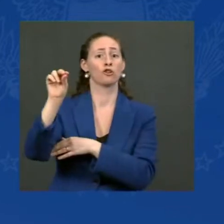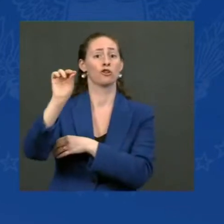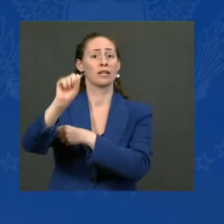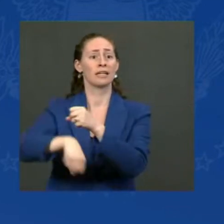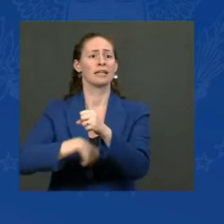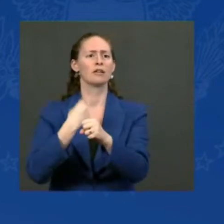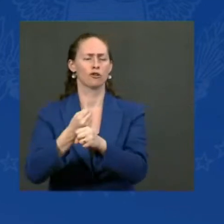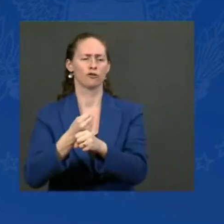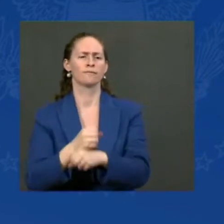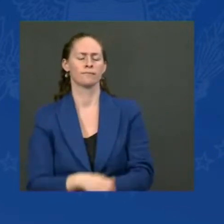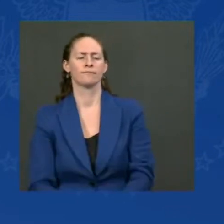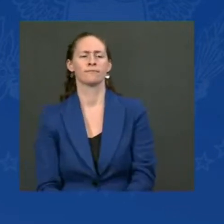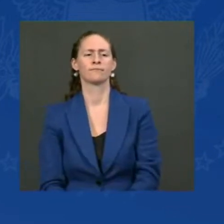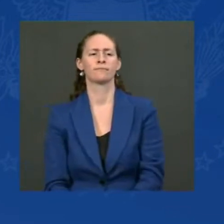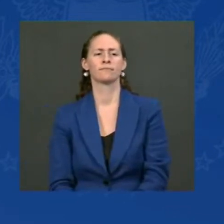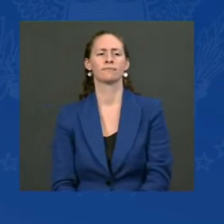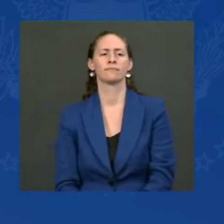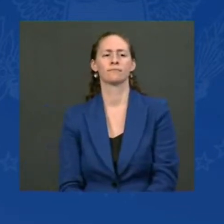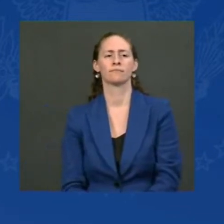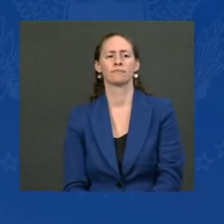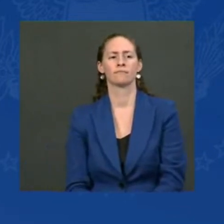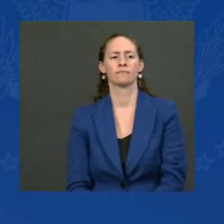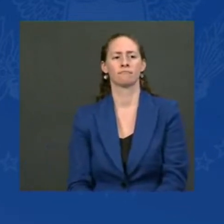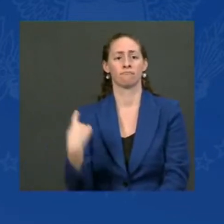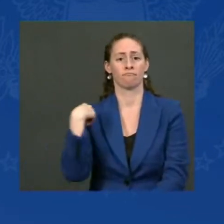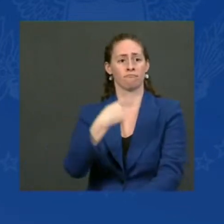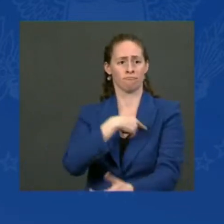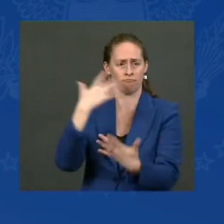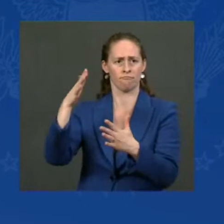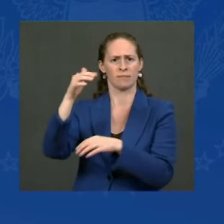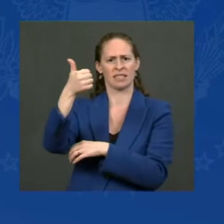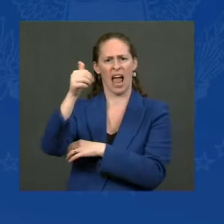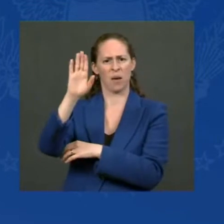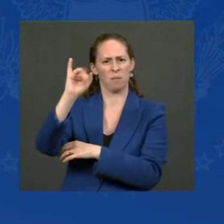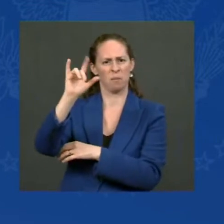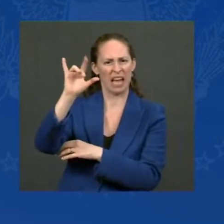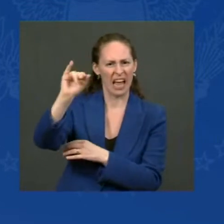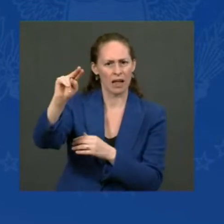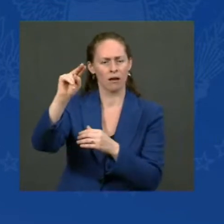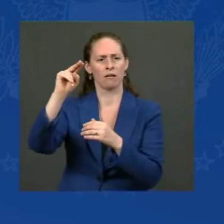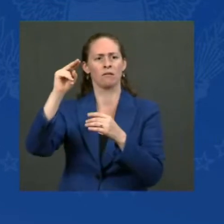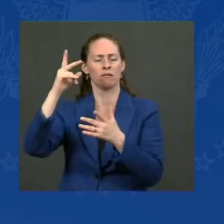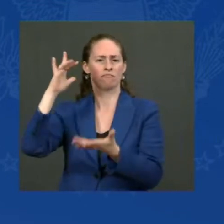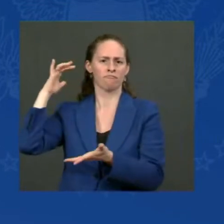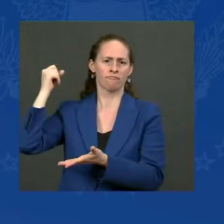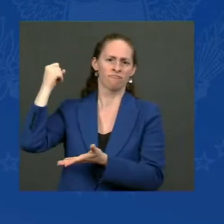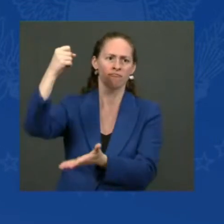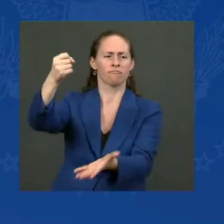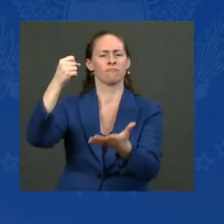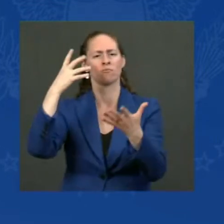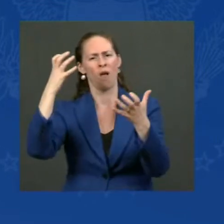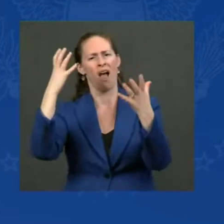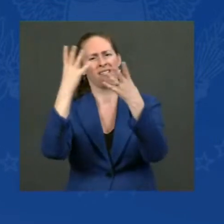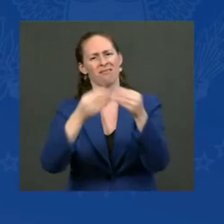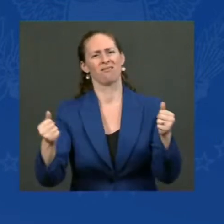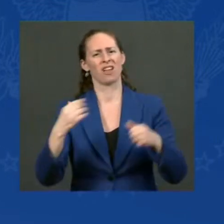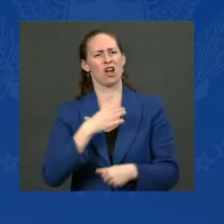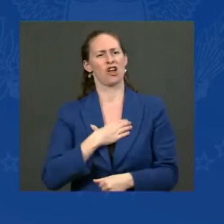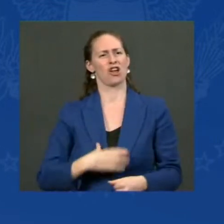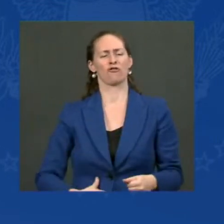United States is making a $10 billion commitment to end hunger and invest in food systems at home and